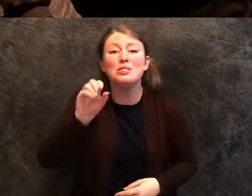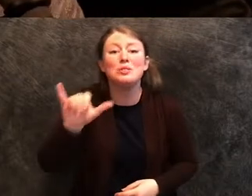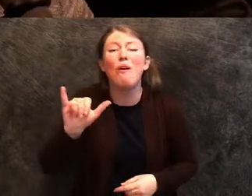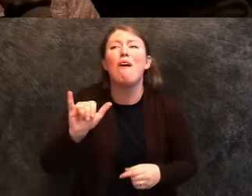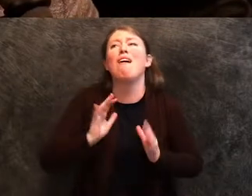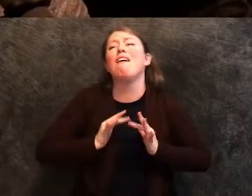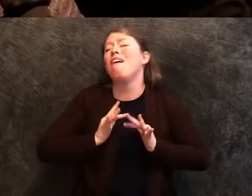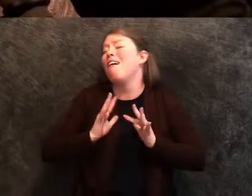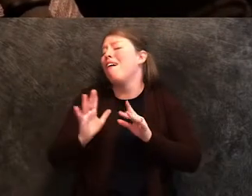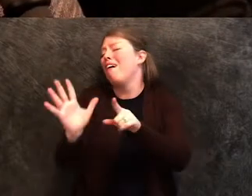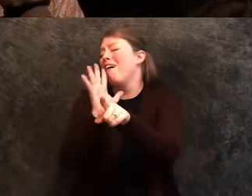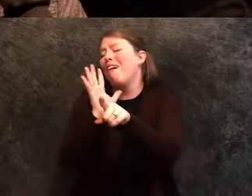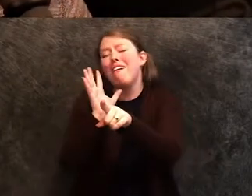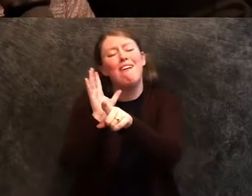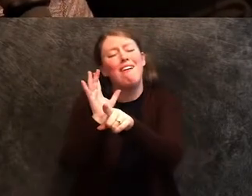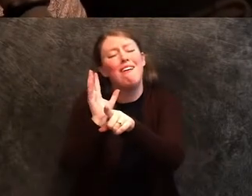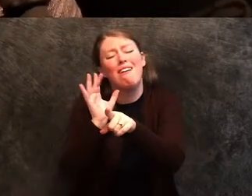Joy like no